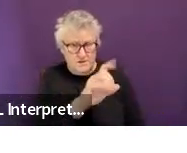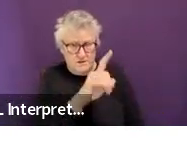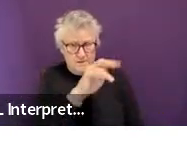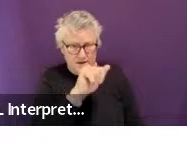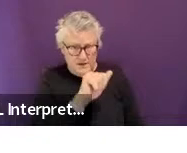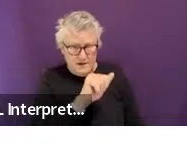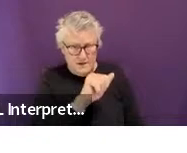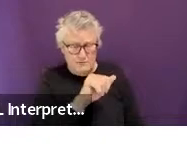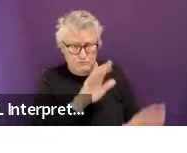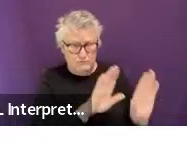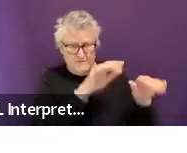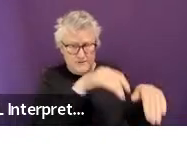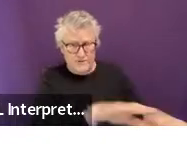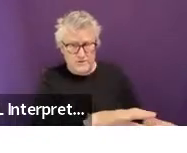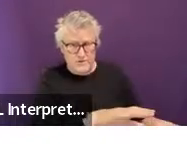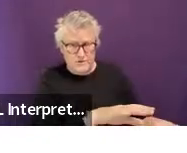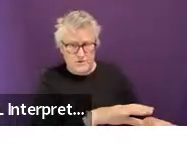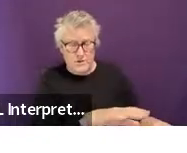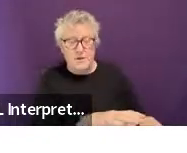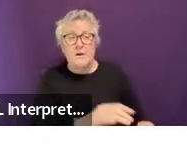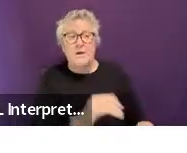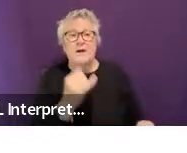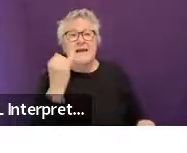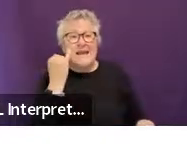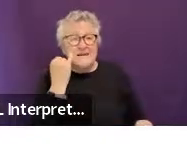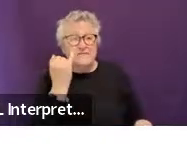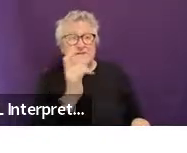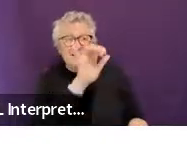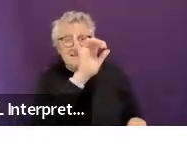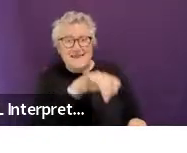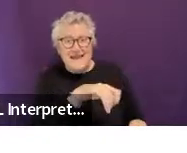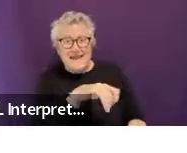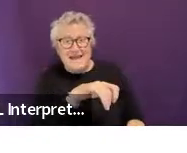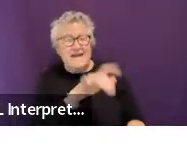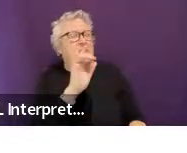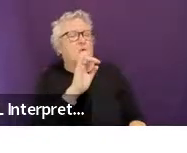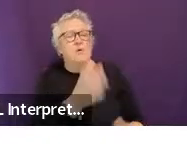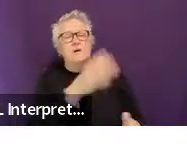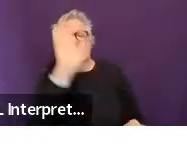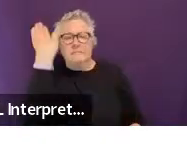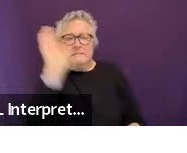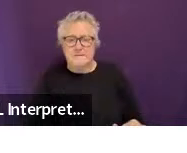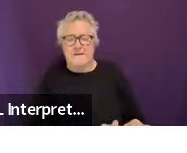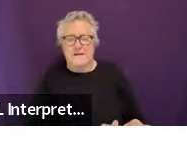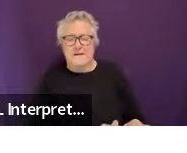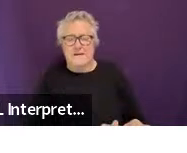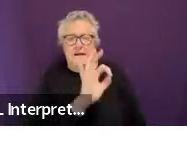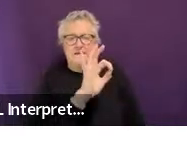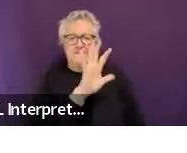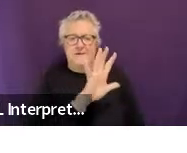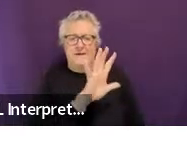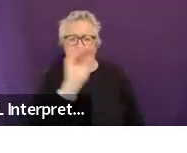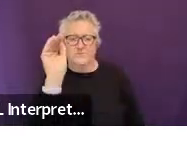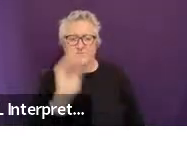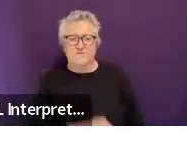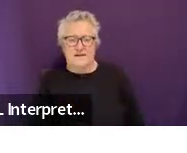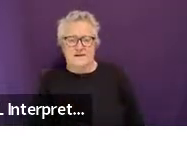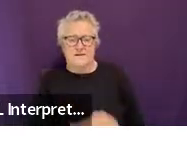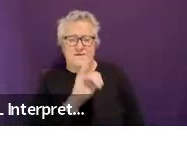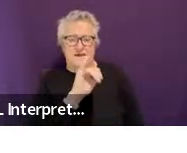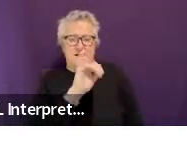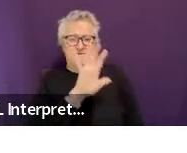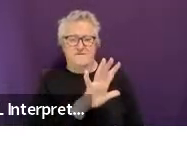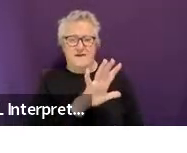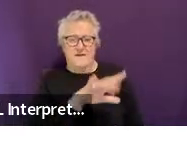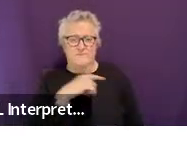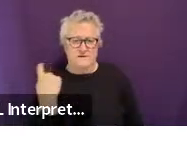Railroad Bridge would eliminate 90% of the I-5 bridge lifts. Thank you. Thank you, Mr.